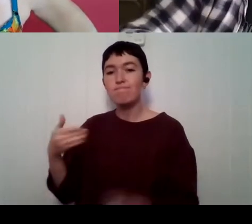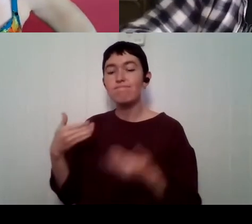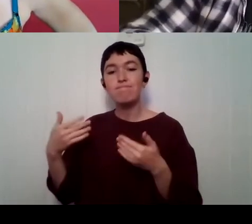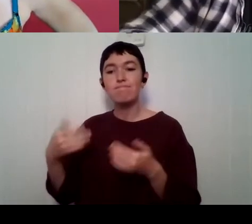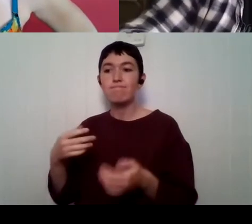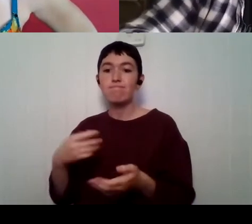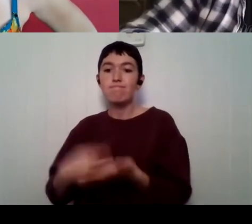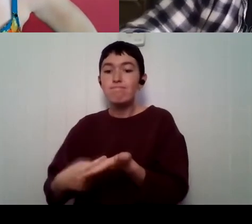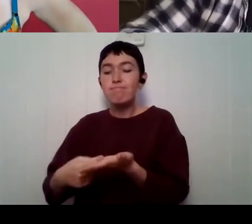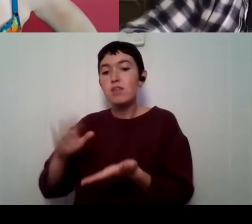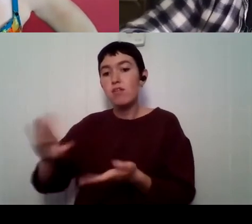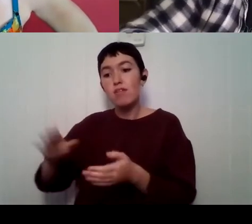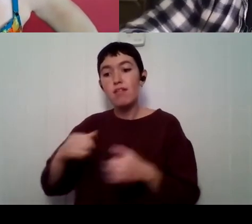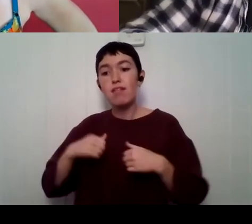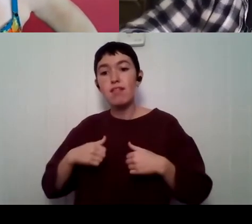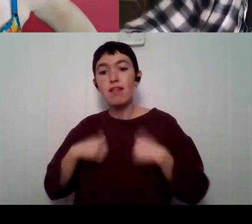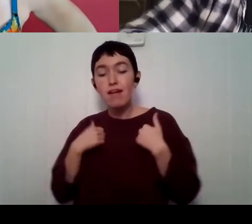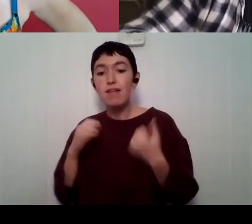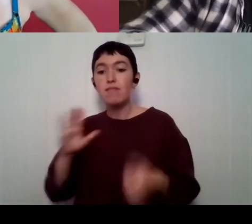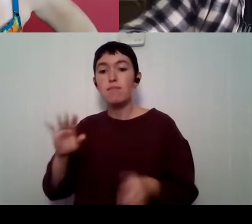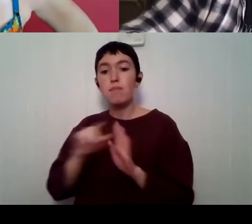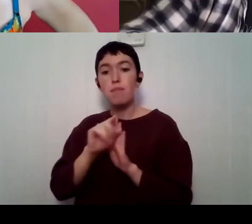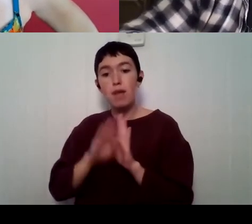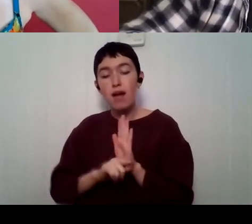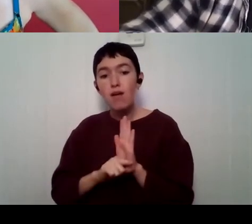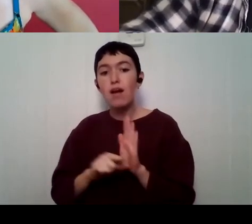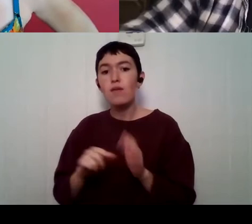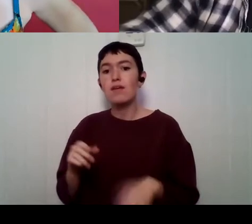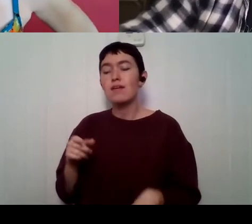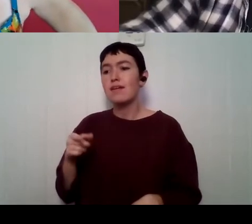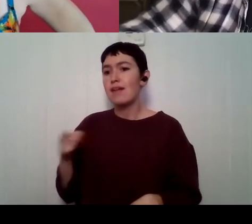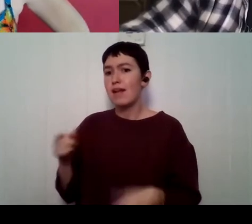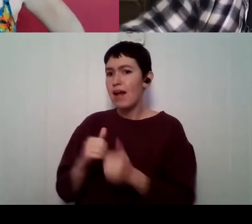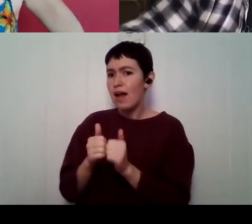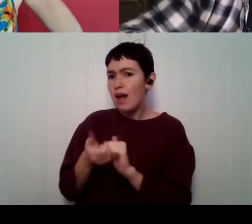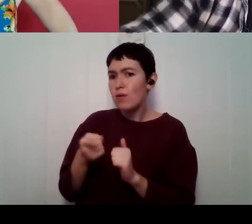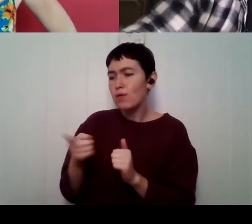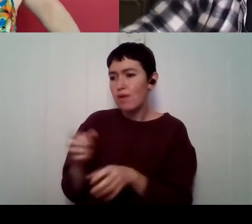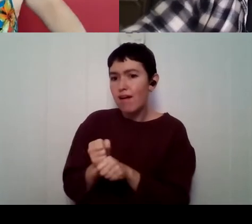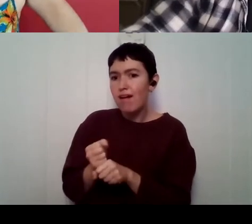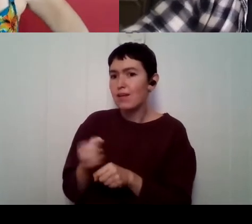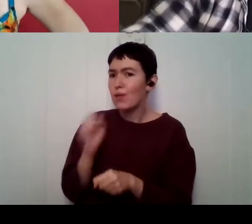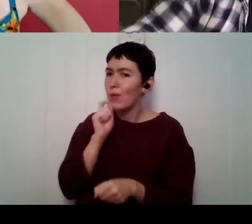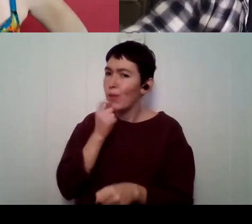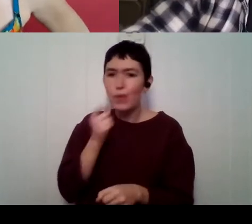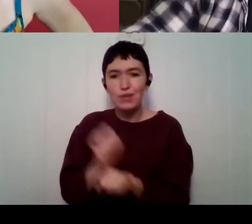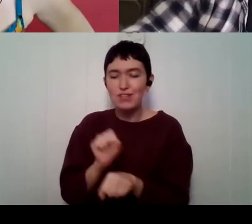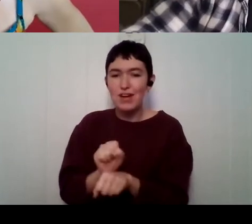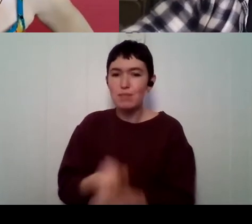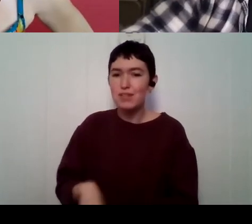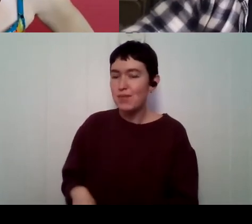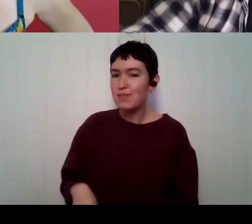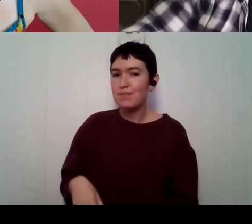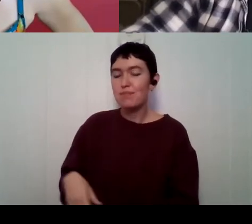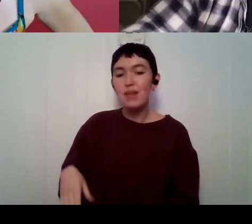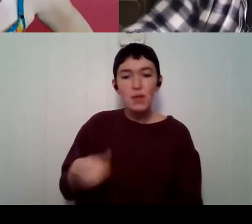she came from, how she got here, and got one of the coolest jobs I can think of. Welcome everybody from Hackensack, New